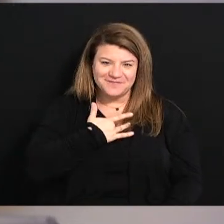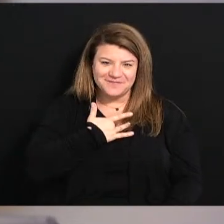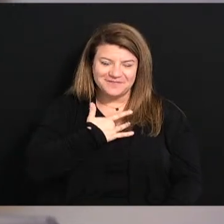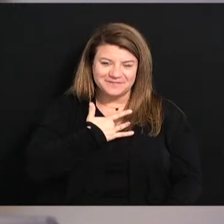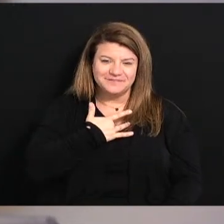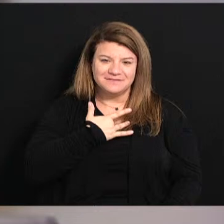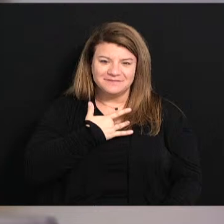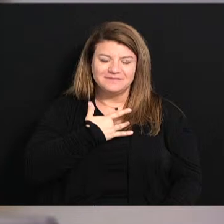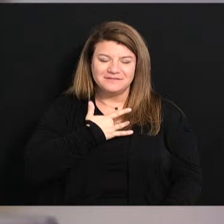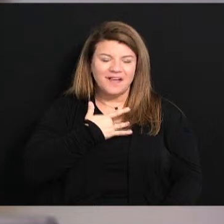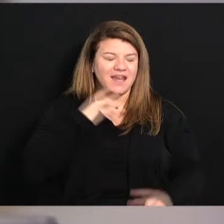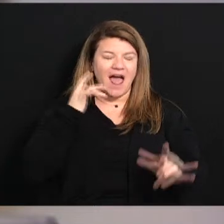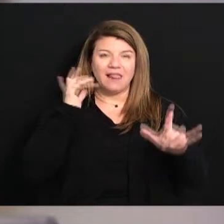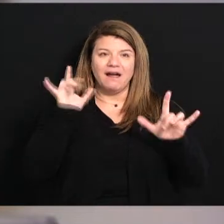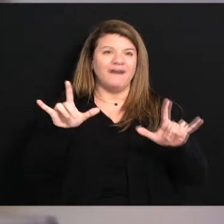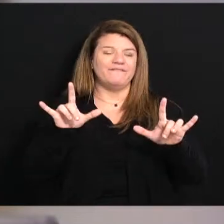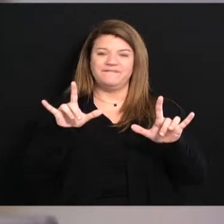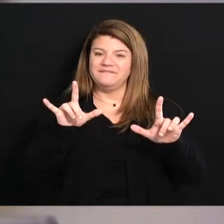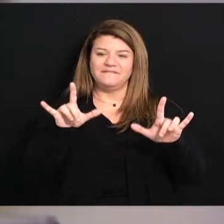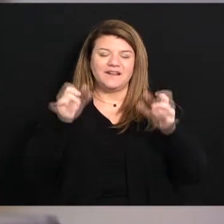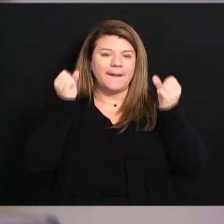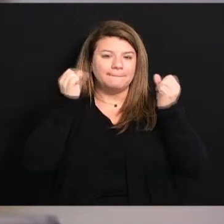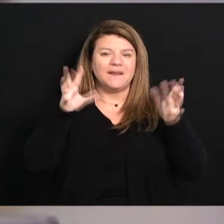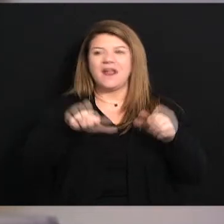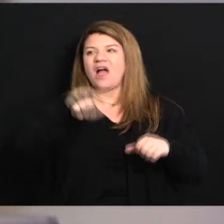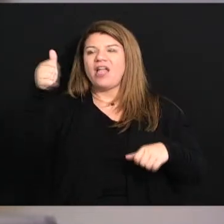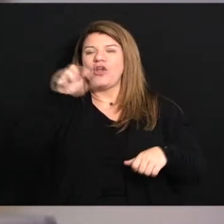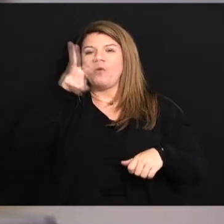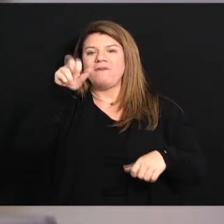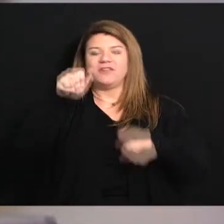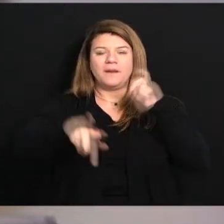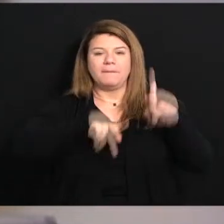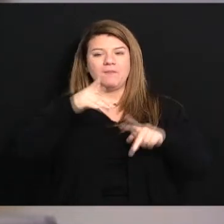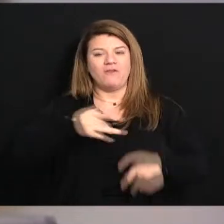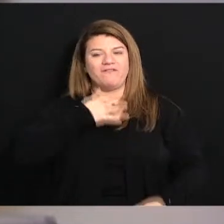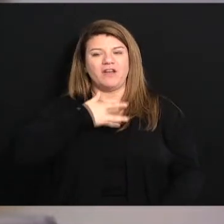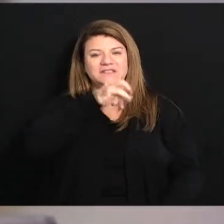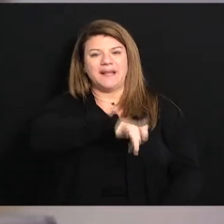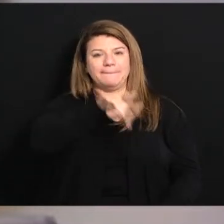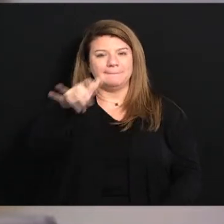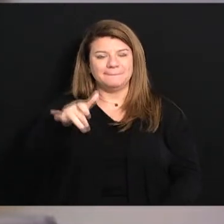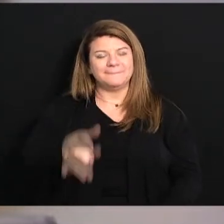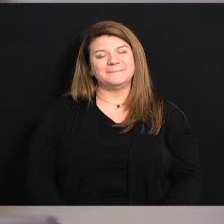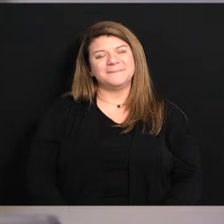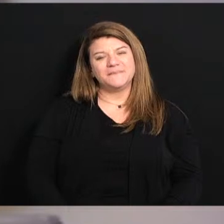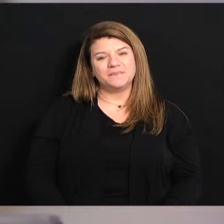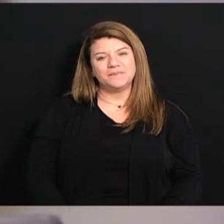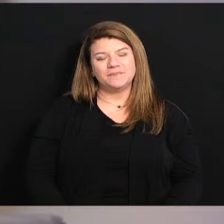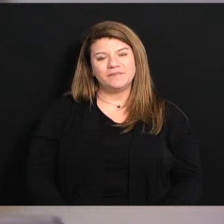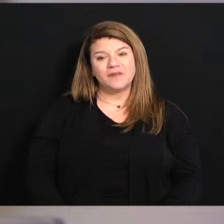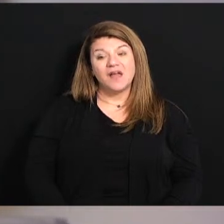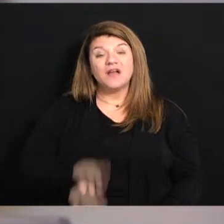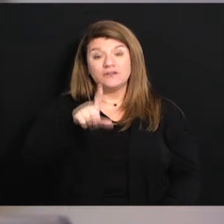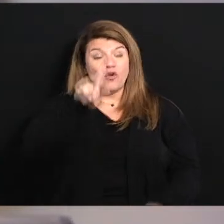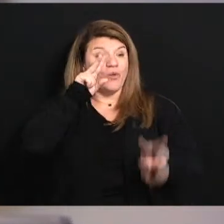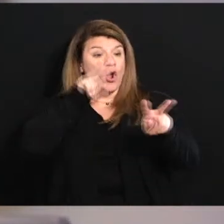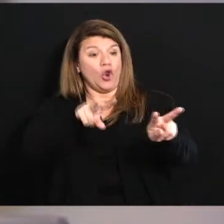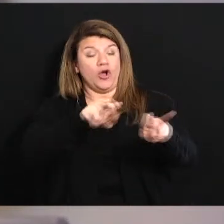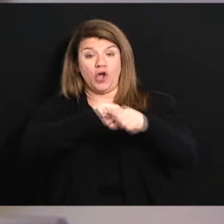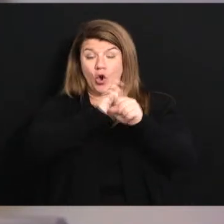I love that many other West Virginians felt the same. So as we look at where we are